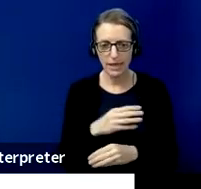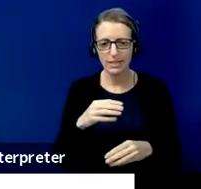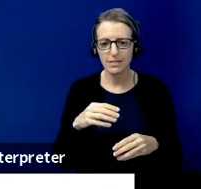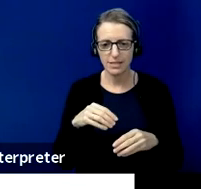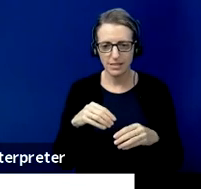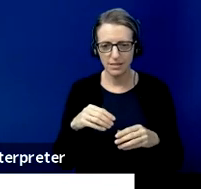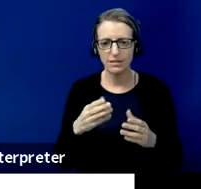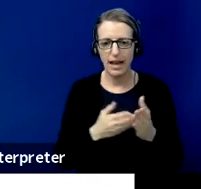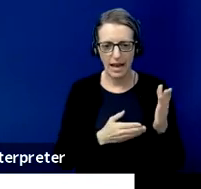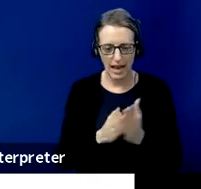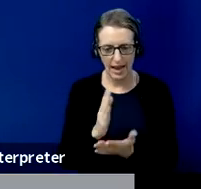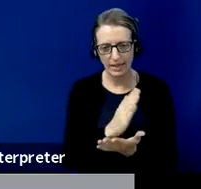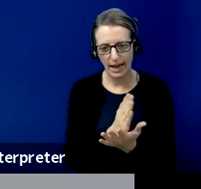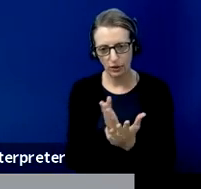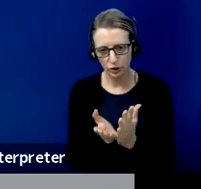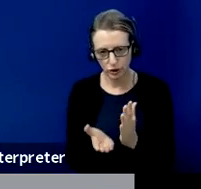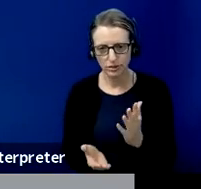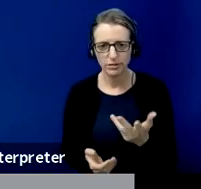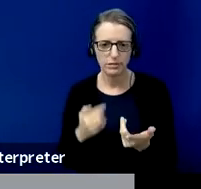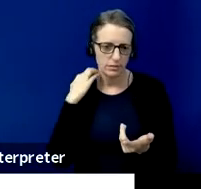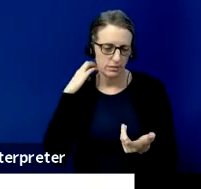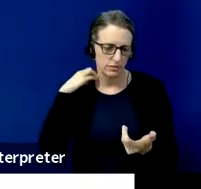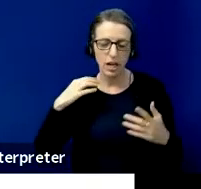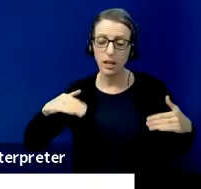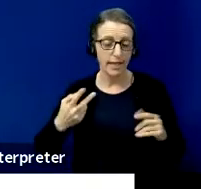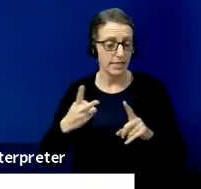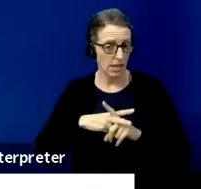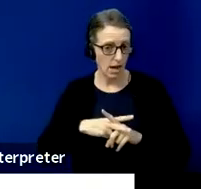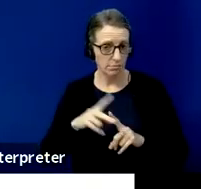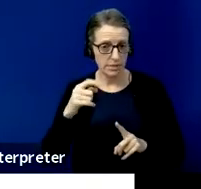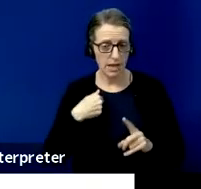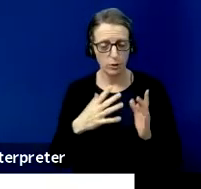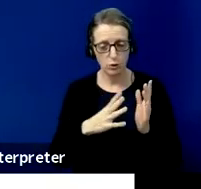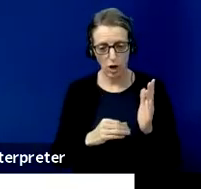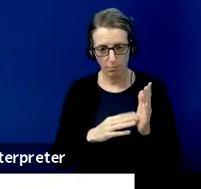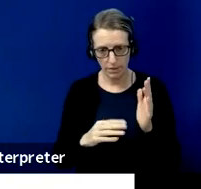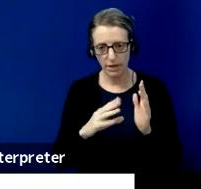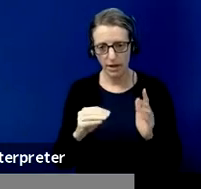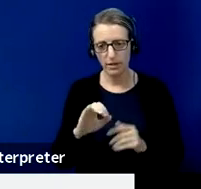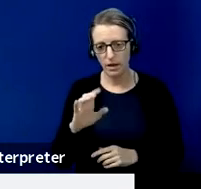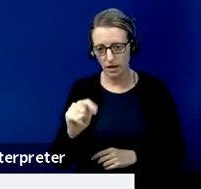I'm going to heart it. I'm going to not assign it yet because I want to copy and edit.